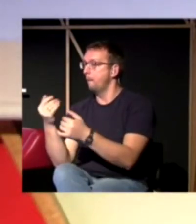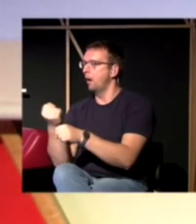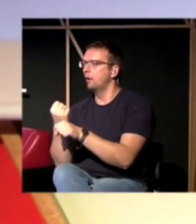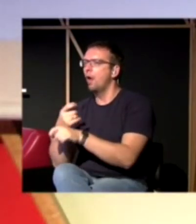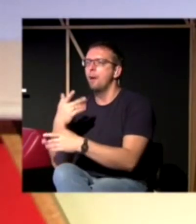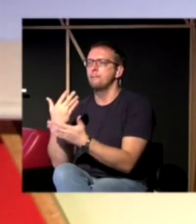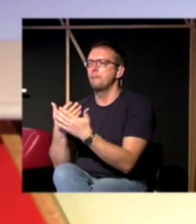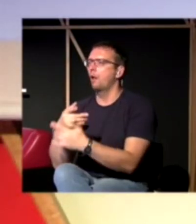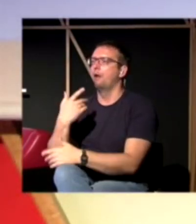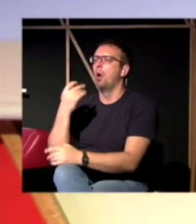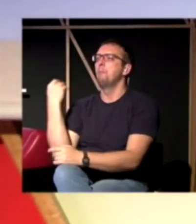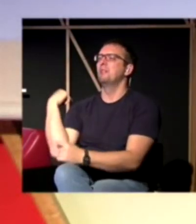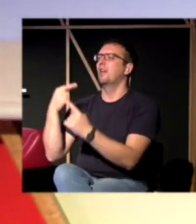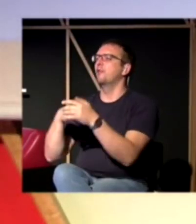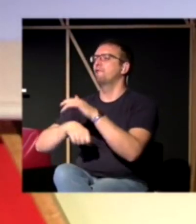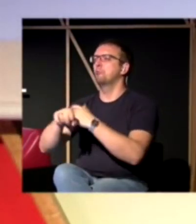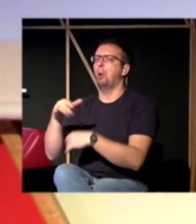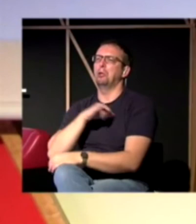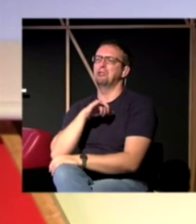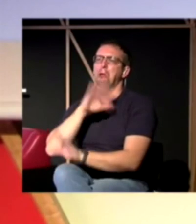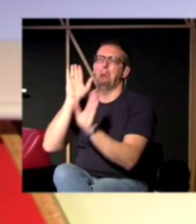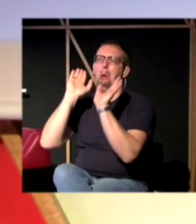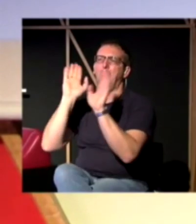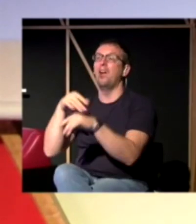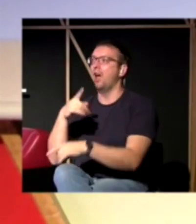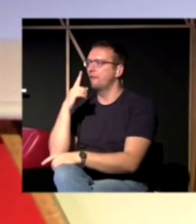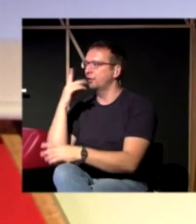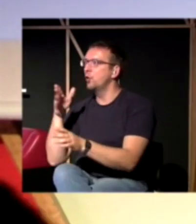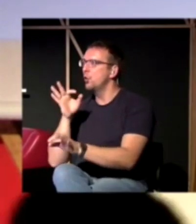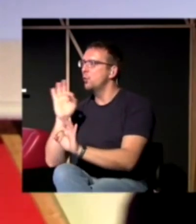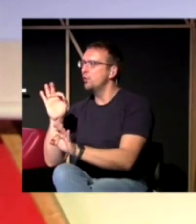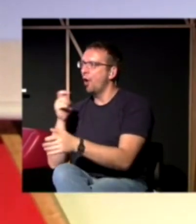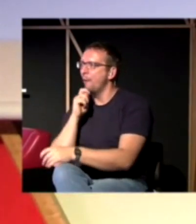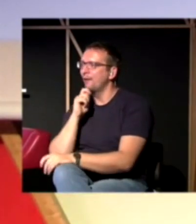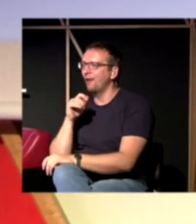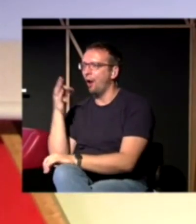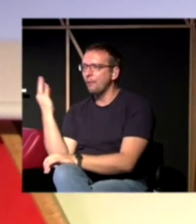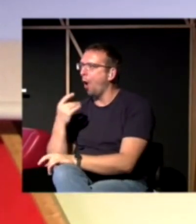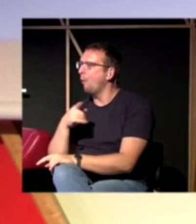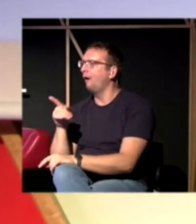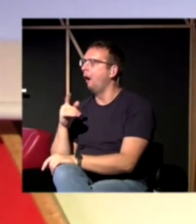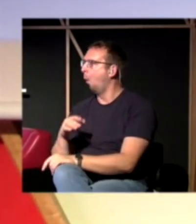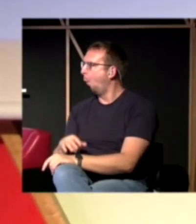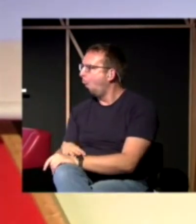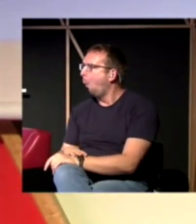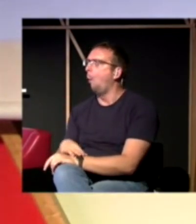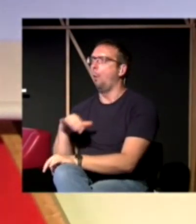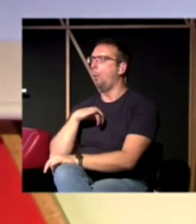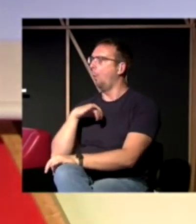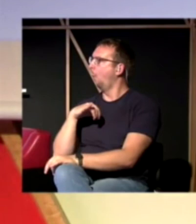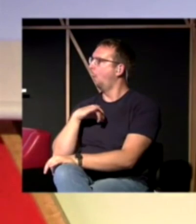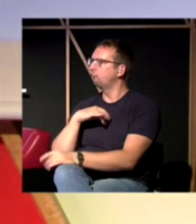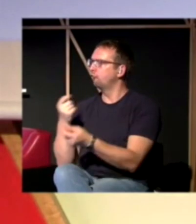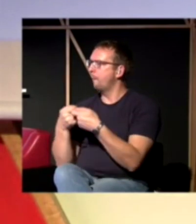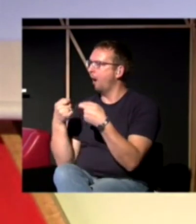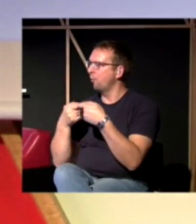but myself and the entire panel will be around, so feel free to come and grab us on one of the breaks or later this evening if you have any more